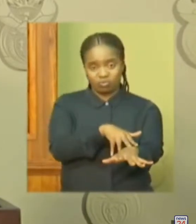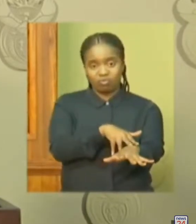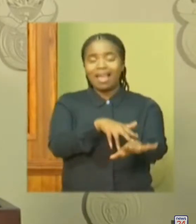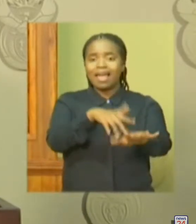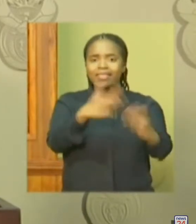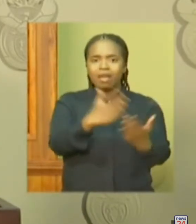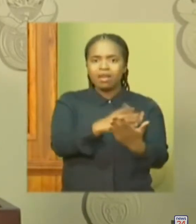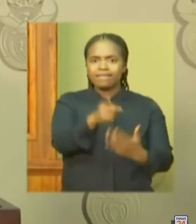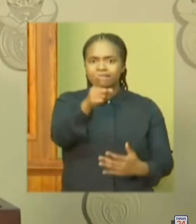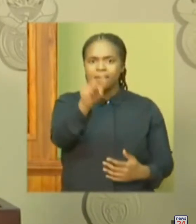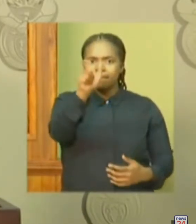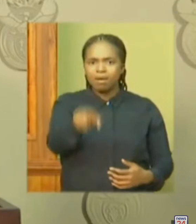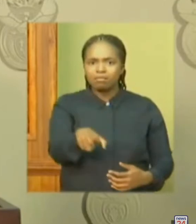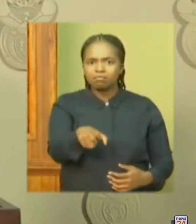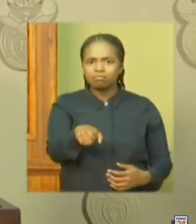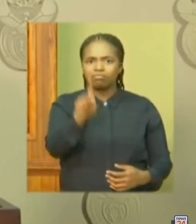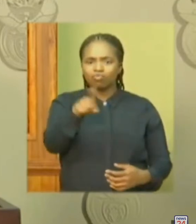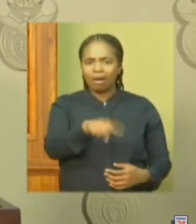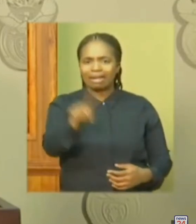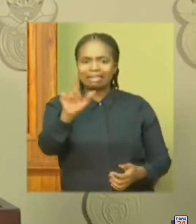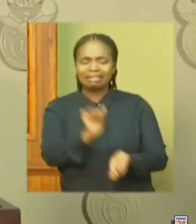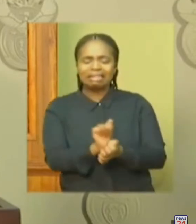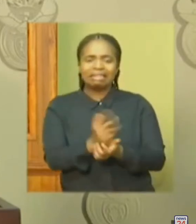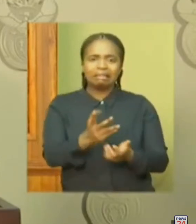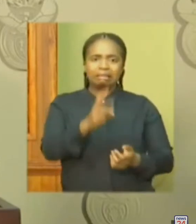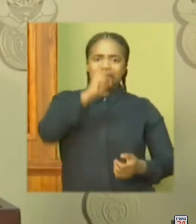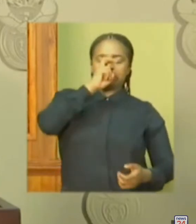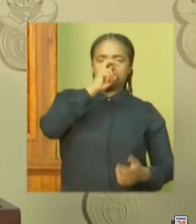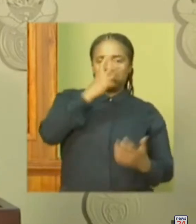been inconsistent and too harsh.